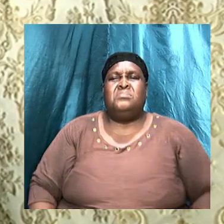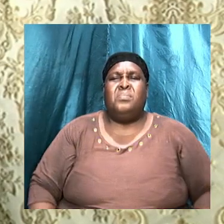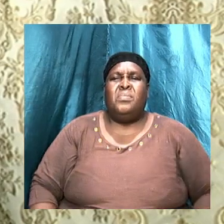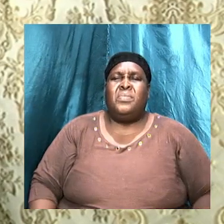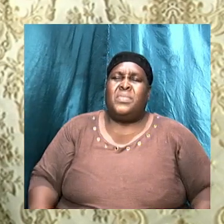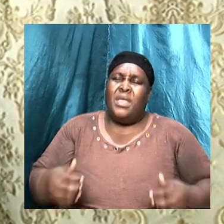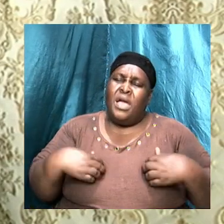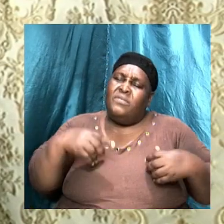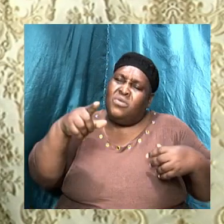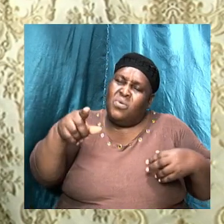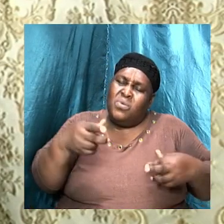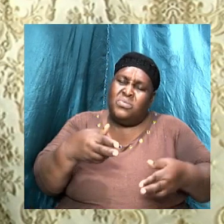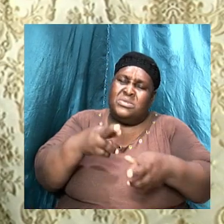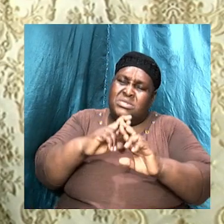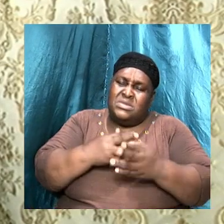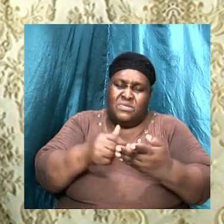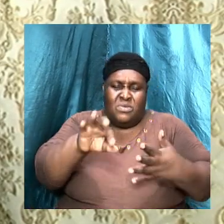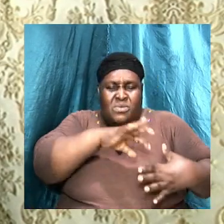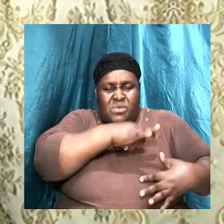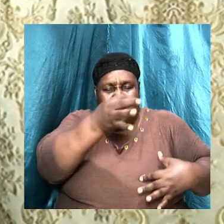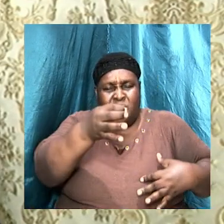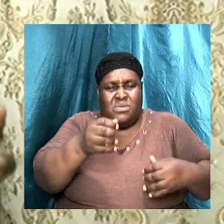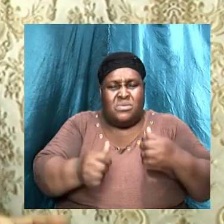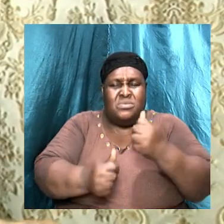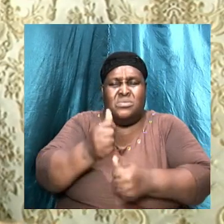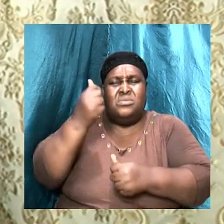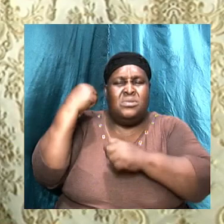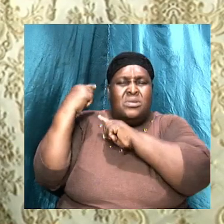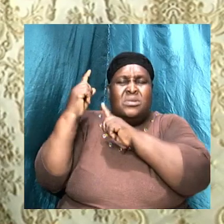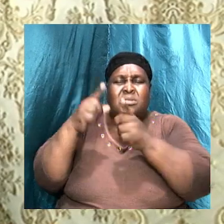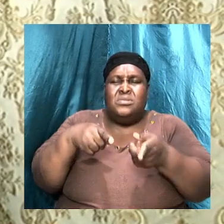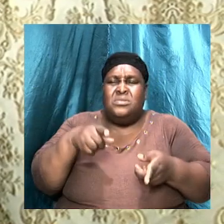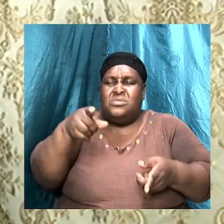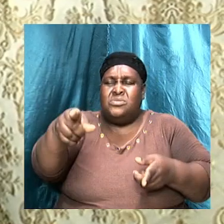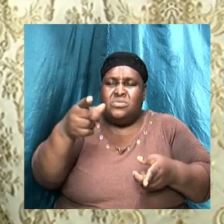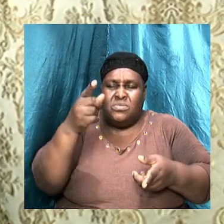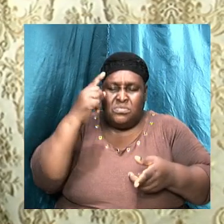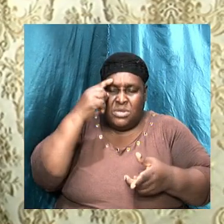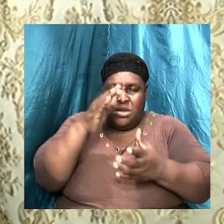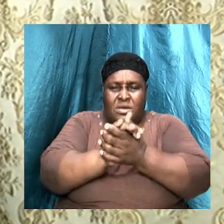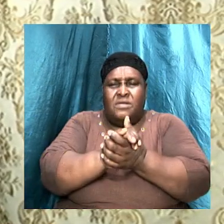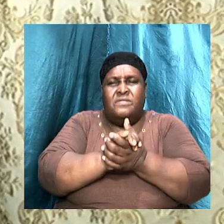Have you received the Holy Ghost, since he believed?